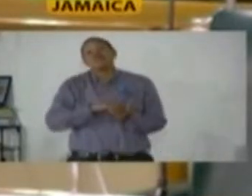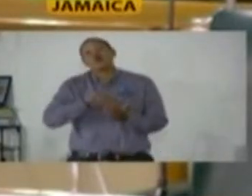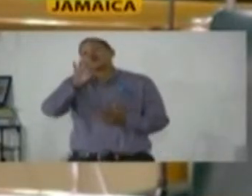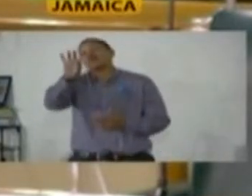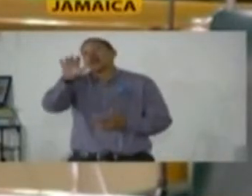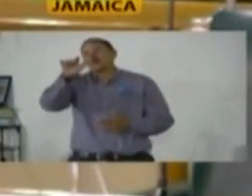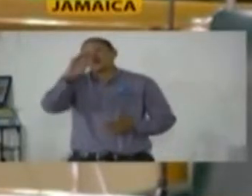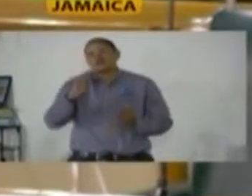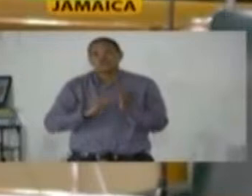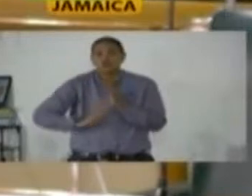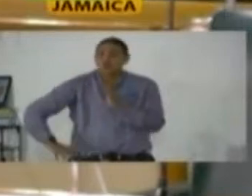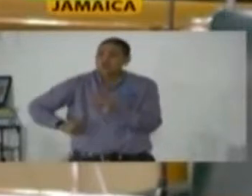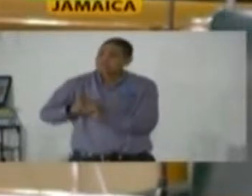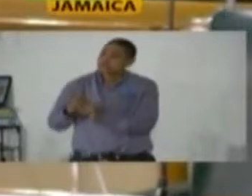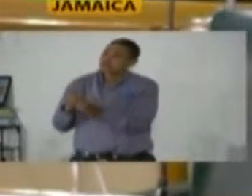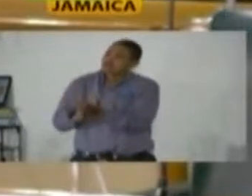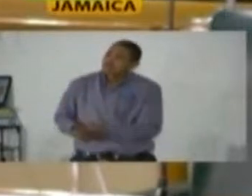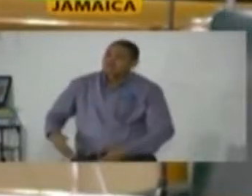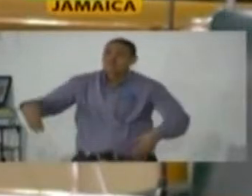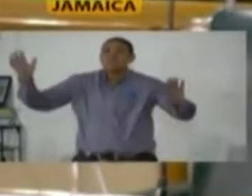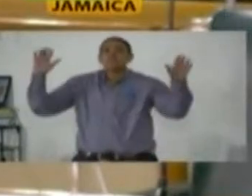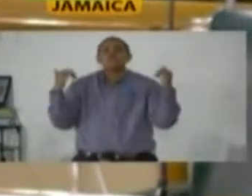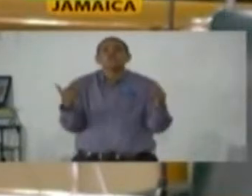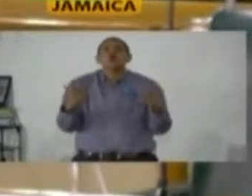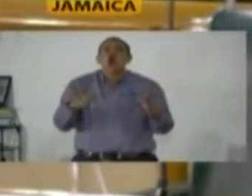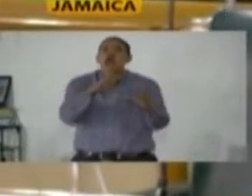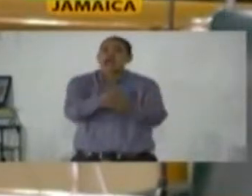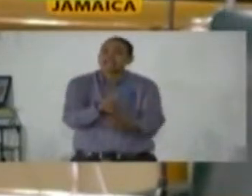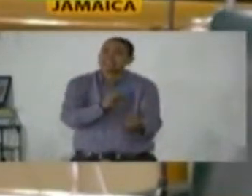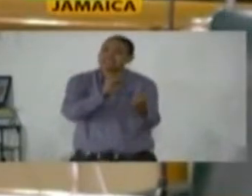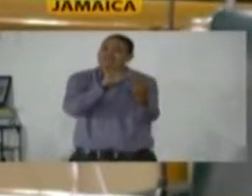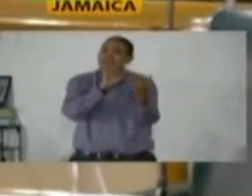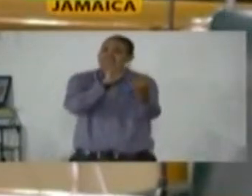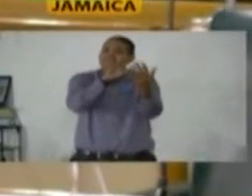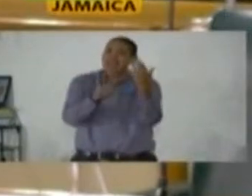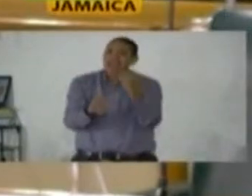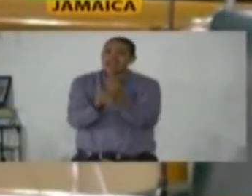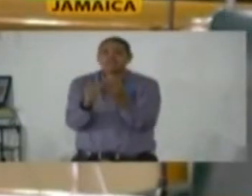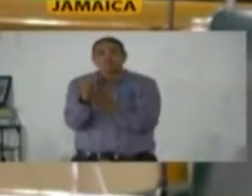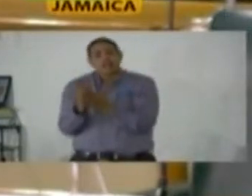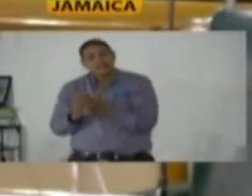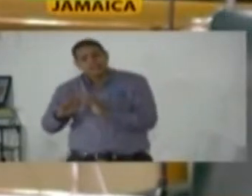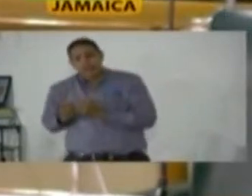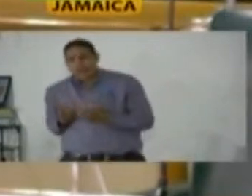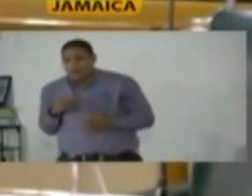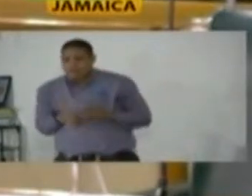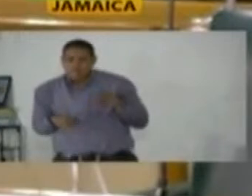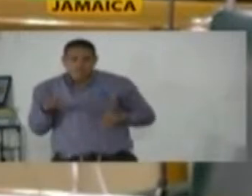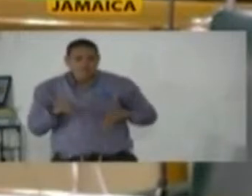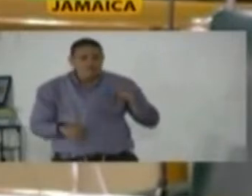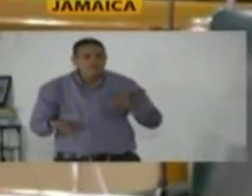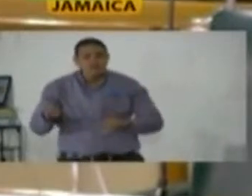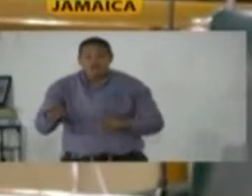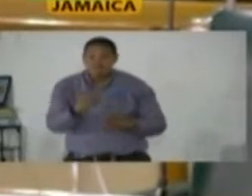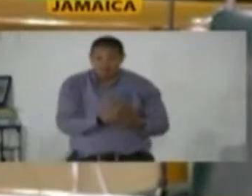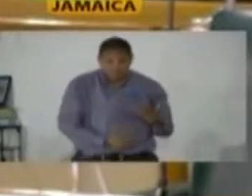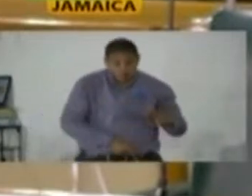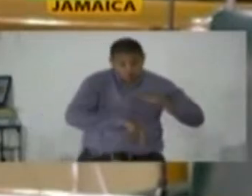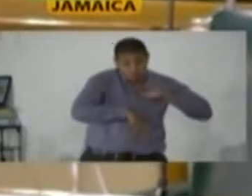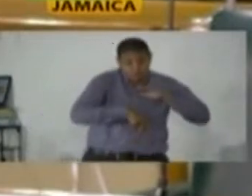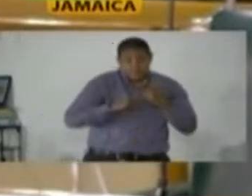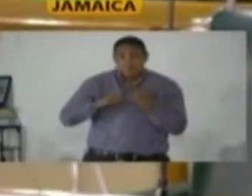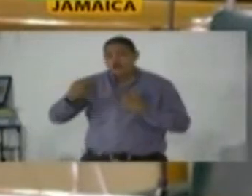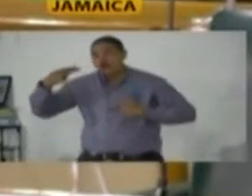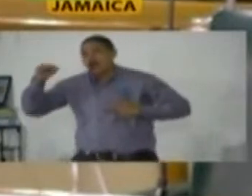11,926 students have registered and are now engaged in the face-to-face extra lesson classes at both primary and secondary